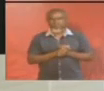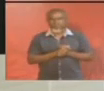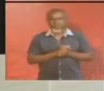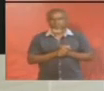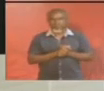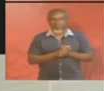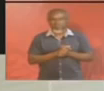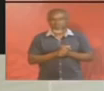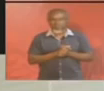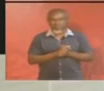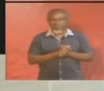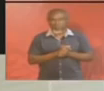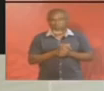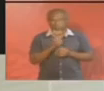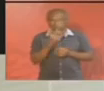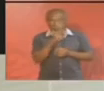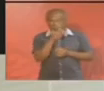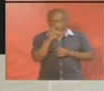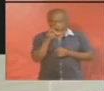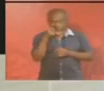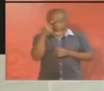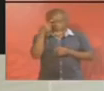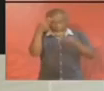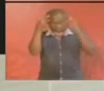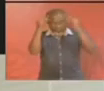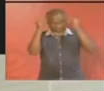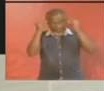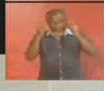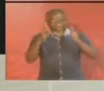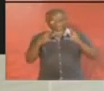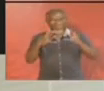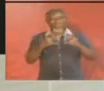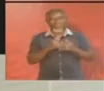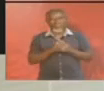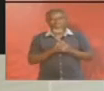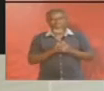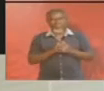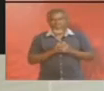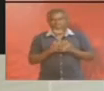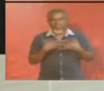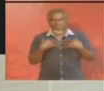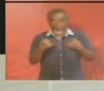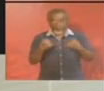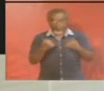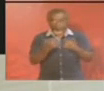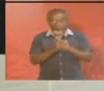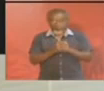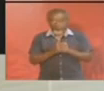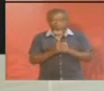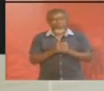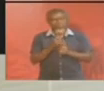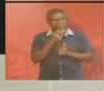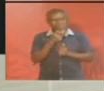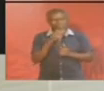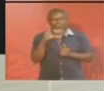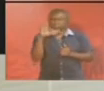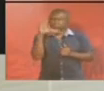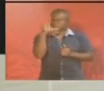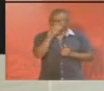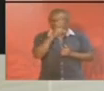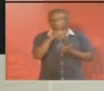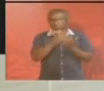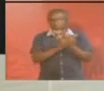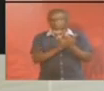My two questions for Minister Dayal Singh, and I must say that I missed some of the audio. I think we were having